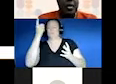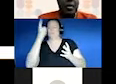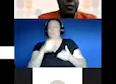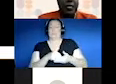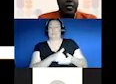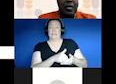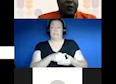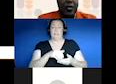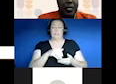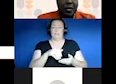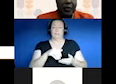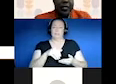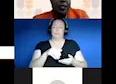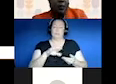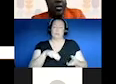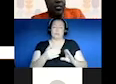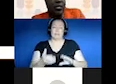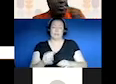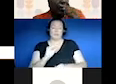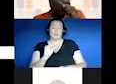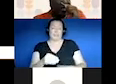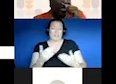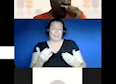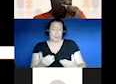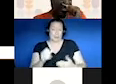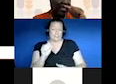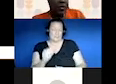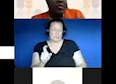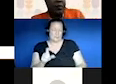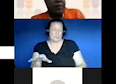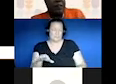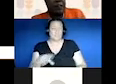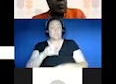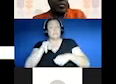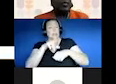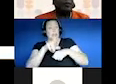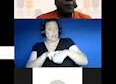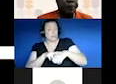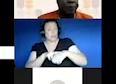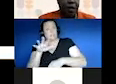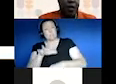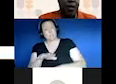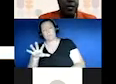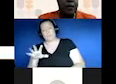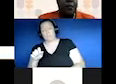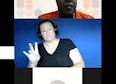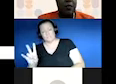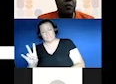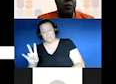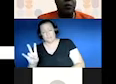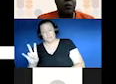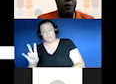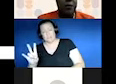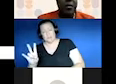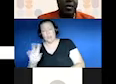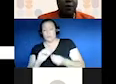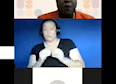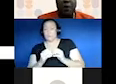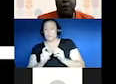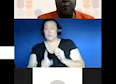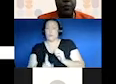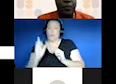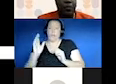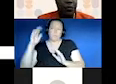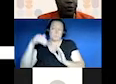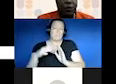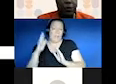mortality rate here in the South Phoenix area. So nationally, the infant mortality rate is about 5.7. And those numbers go up and down,